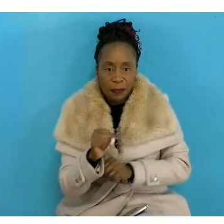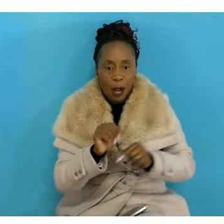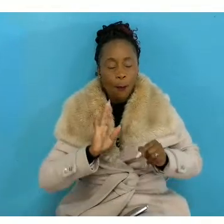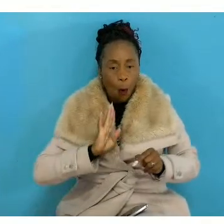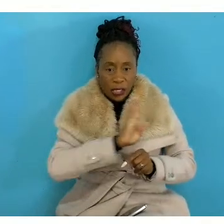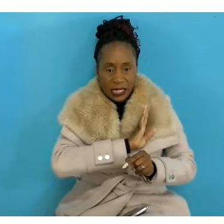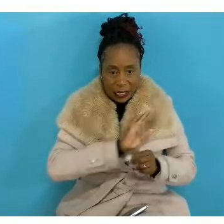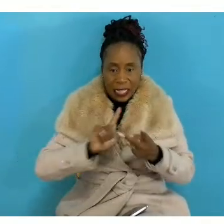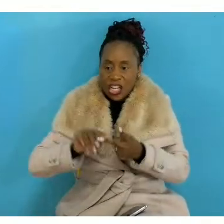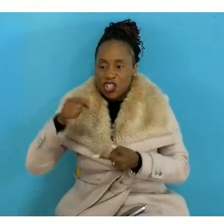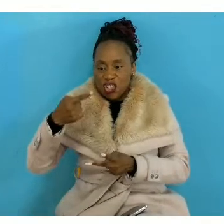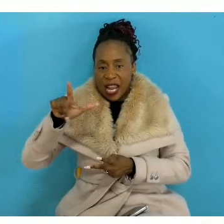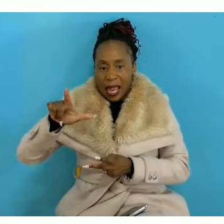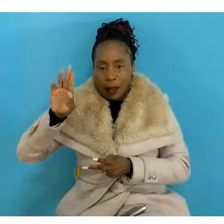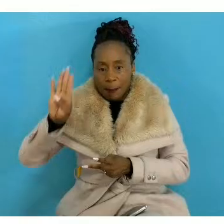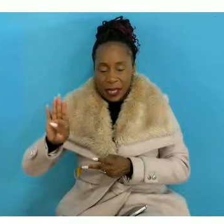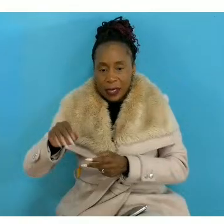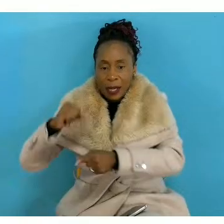Liquor Board.